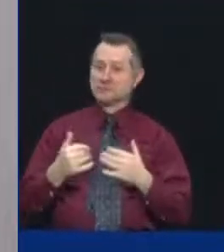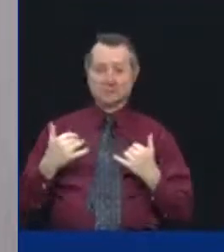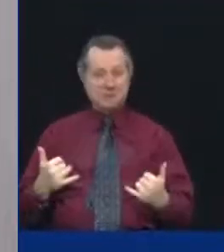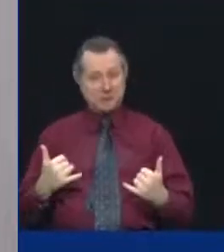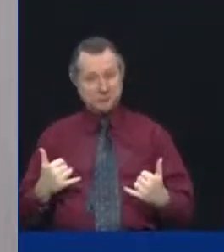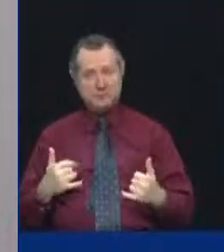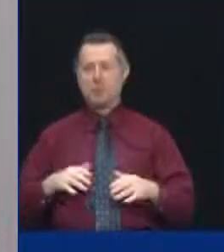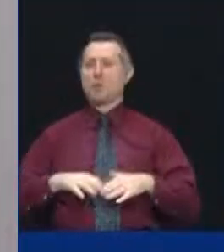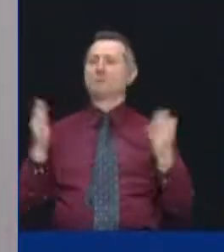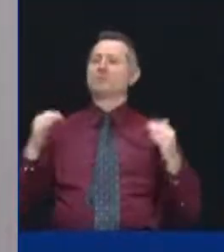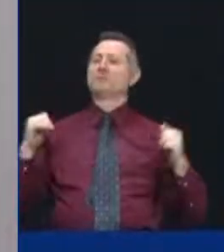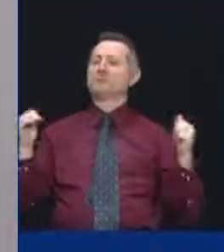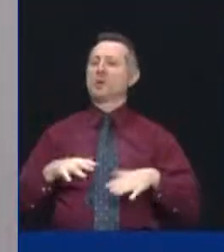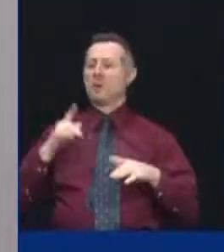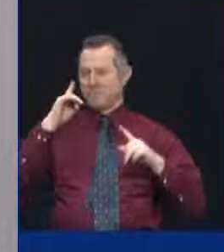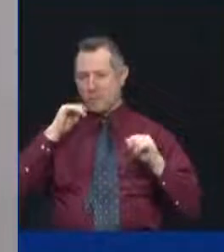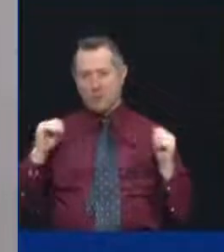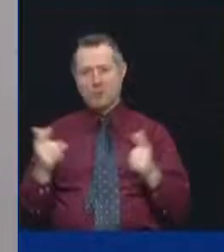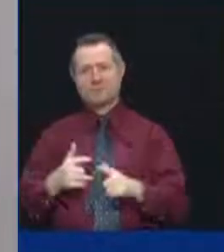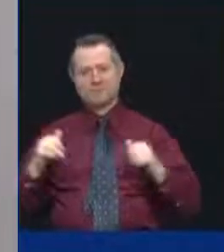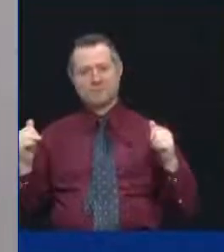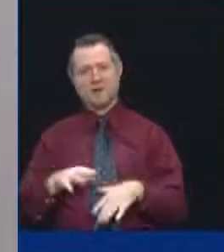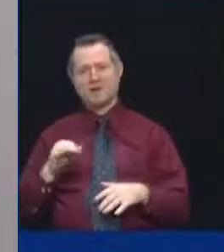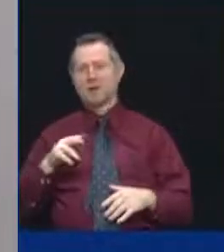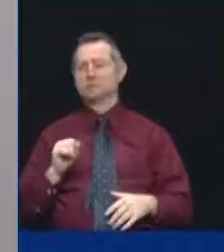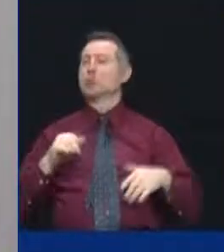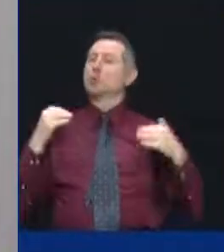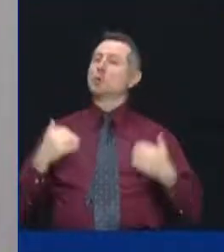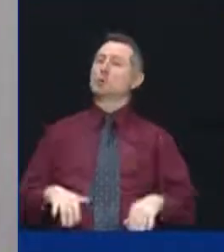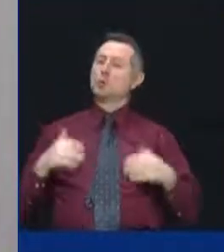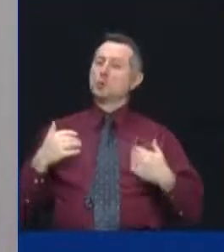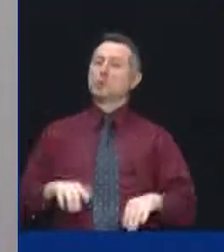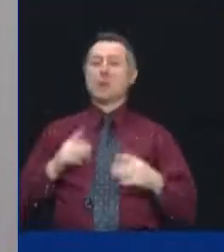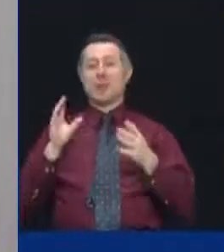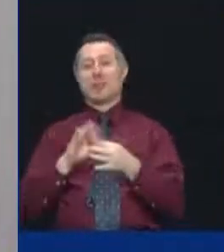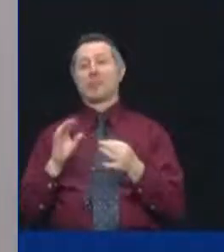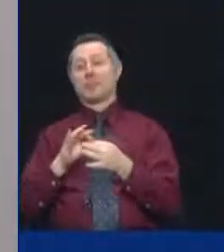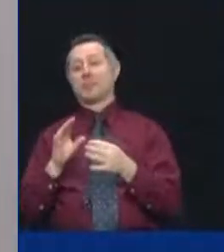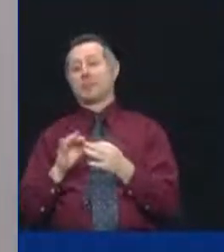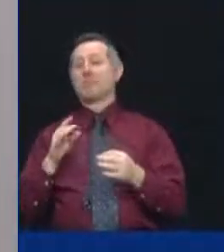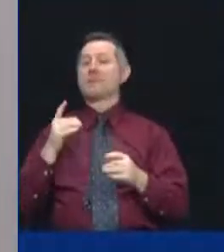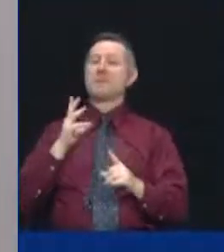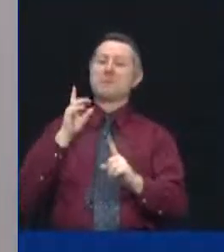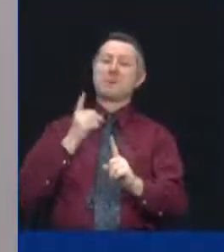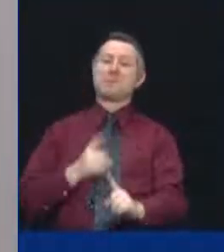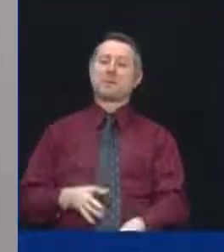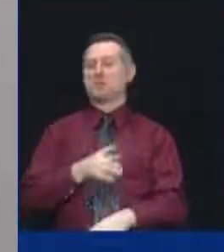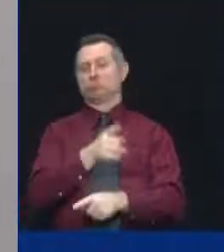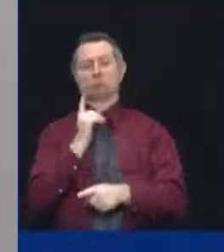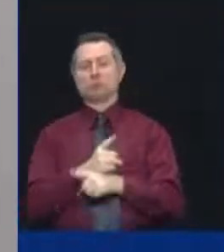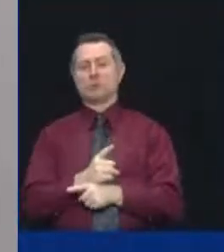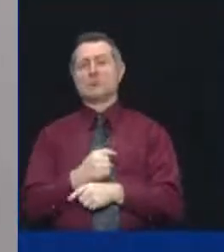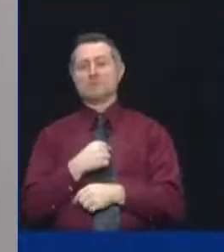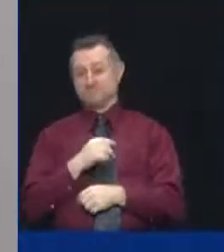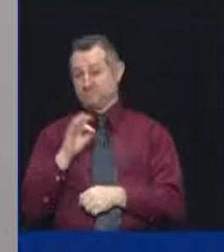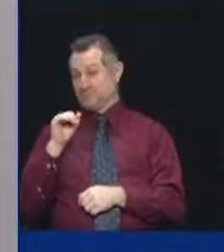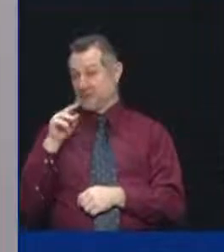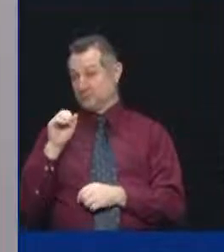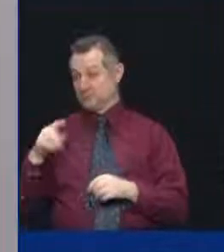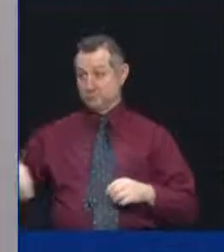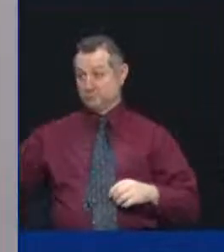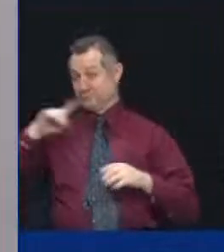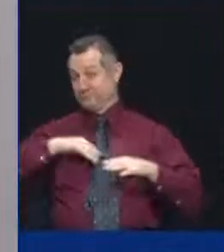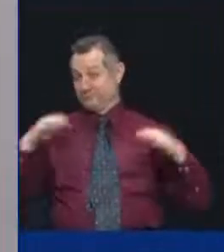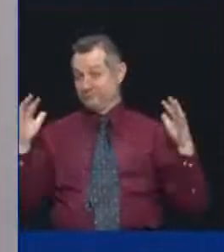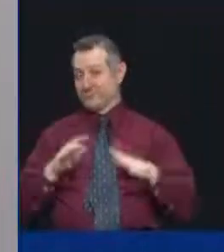for fans. I think you said it well. Fans make the game. And if anybody was watching